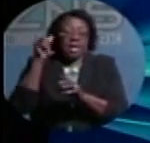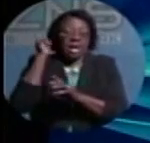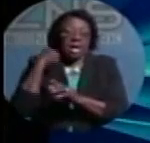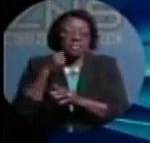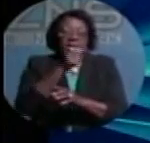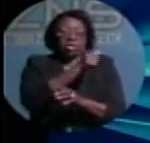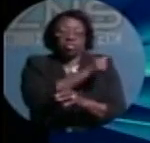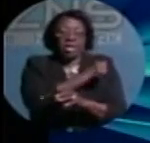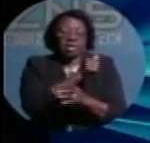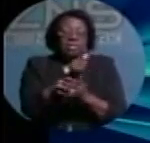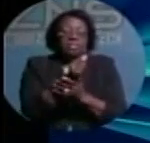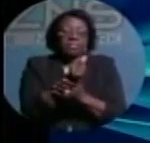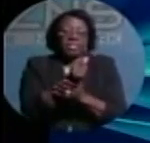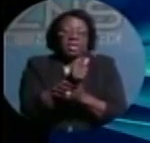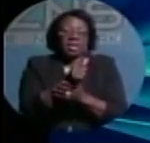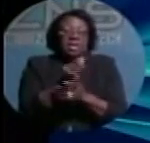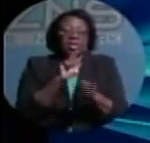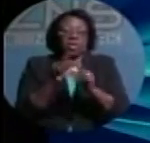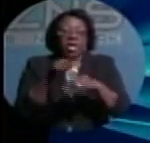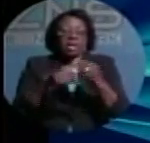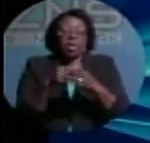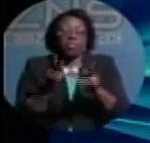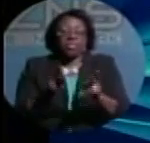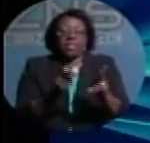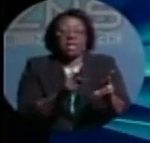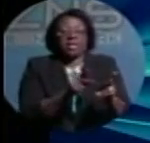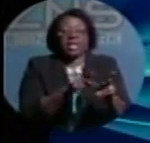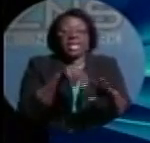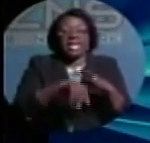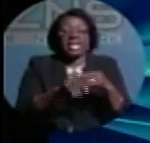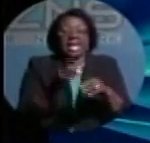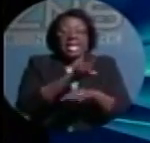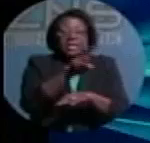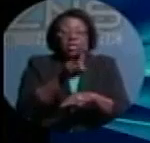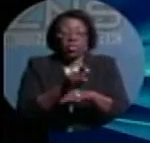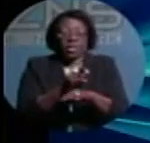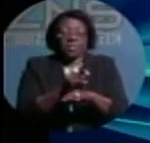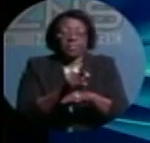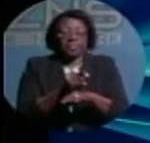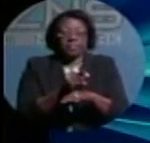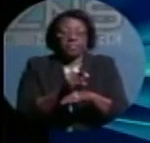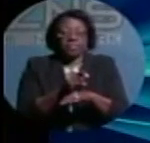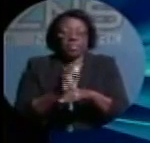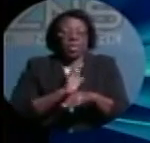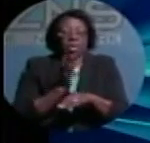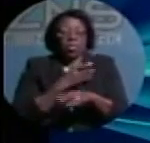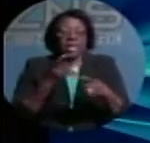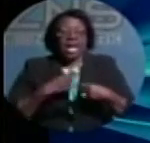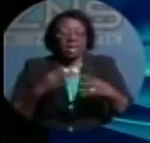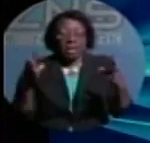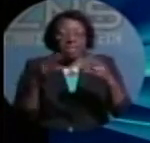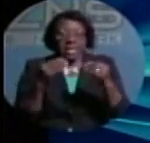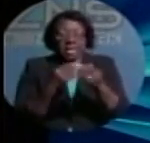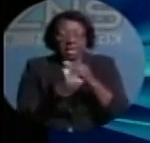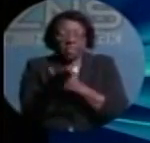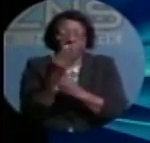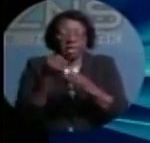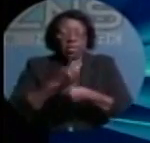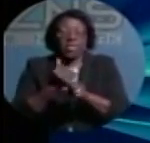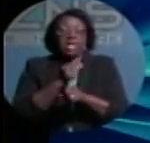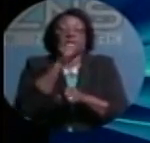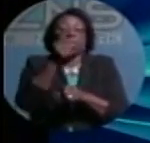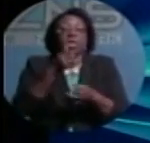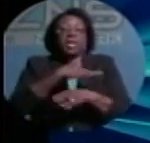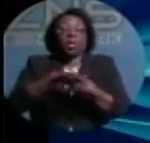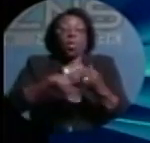had a hurricane preparation meeting this morning. How did that go? Julian, it went very well. We had a meeting this morning to make sure that all the